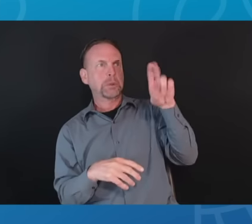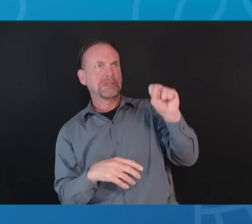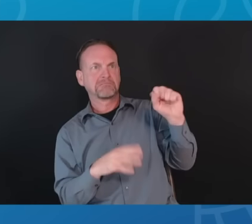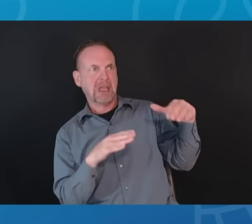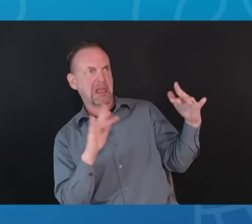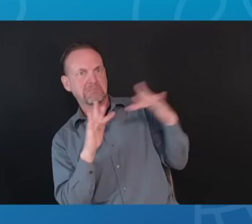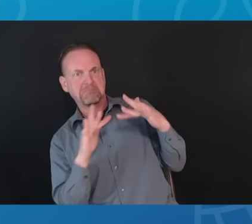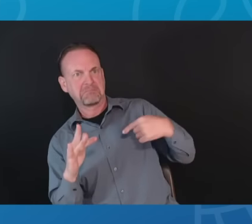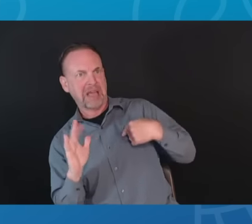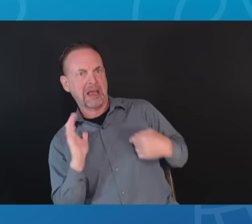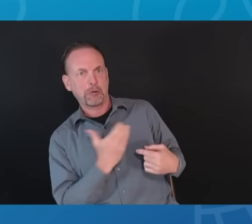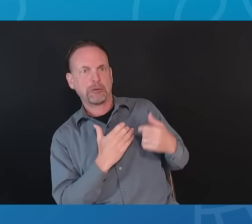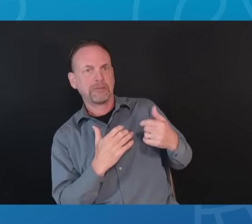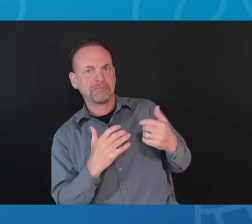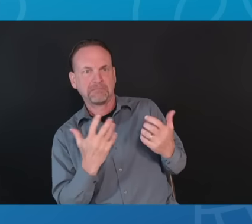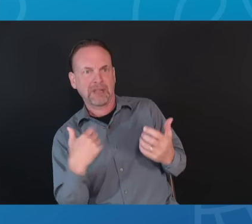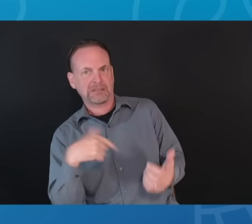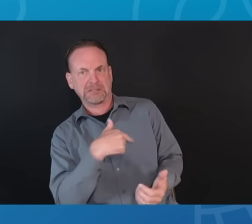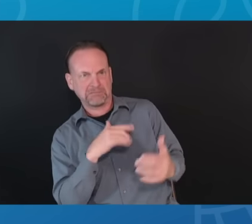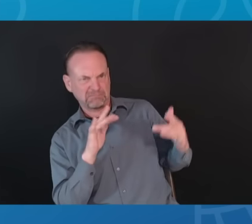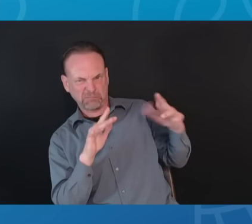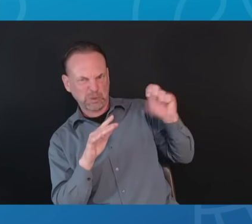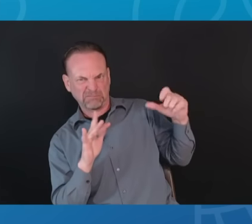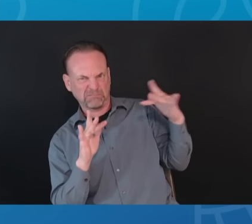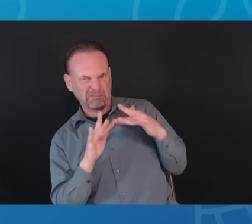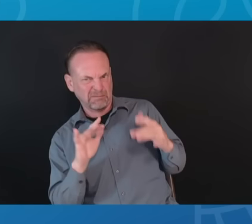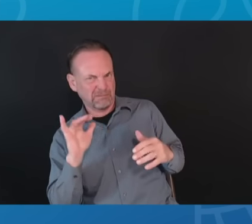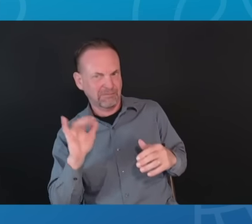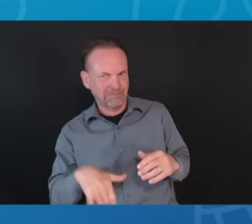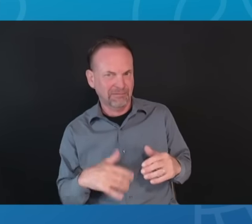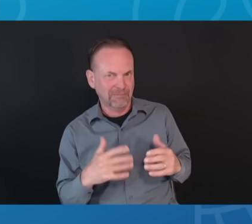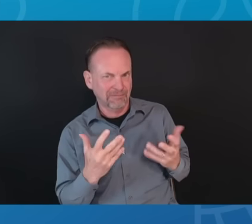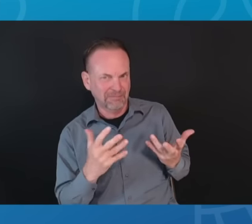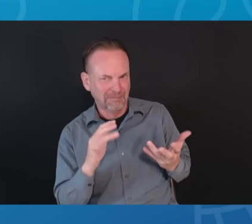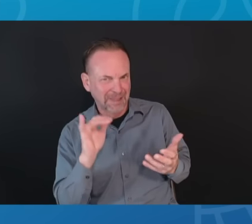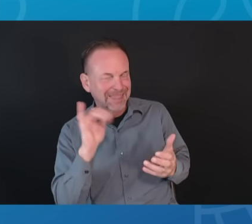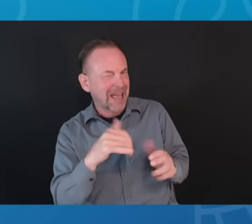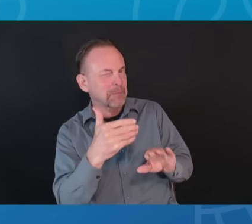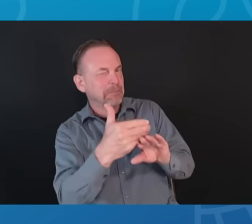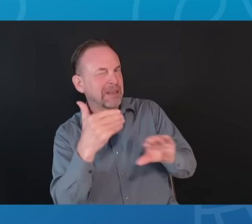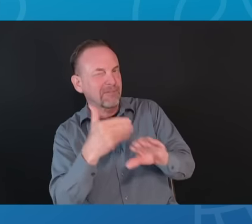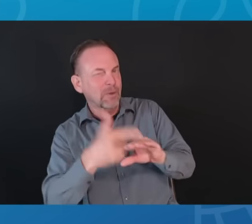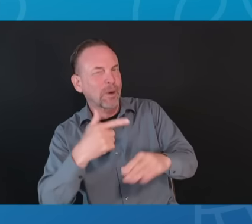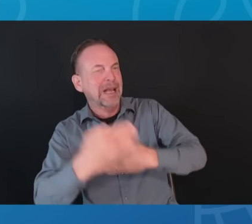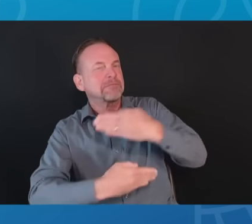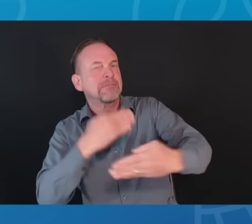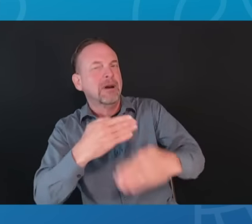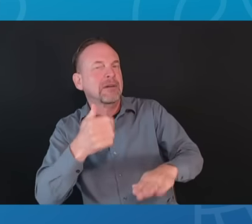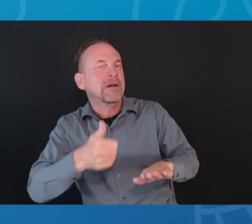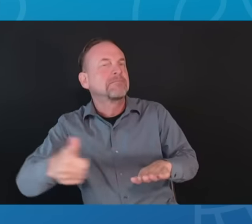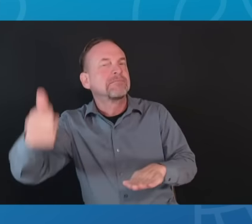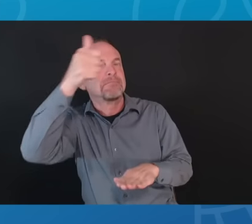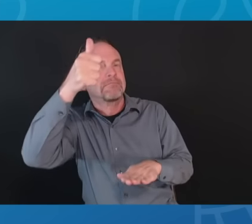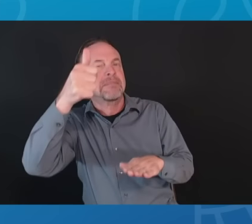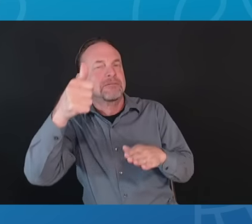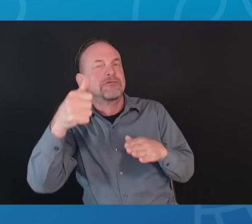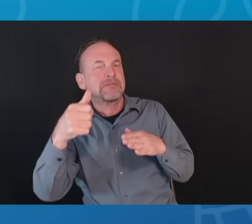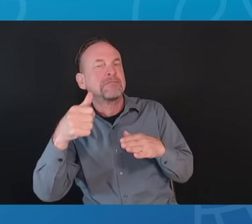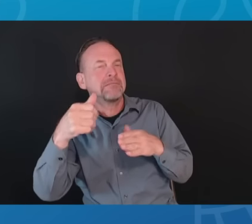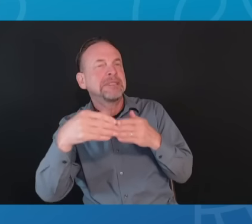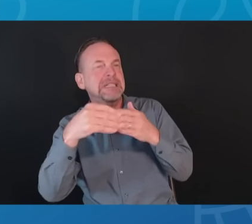York before the assassination of Hezbollah Secretary General. Today even, there was a statement by a bloc of opposition